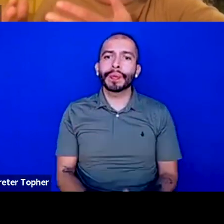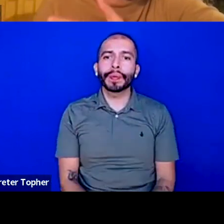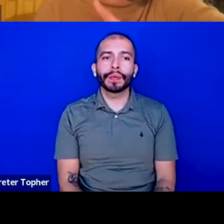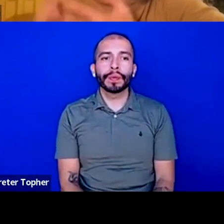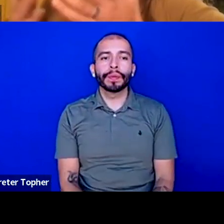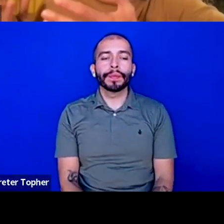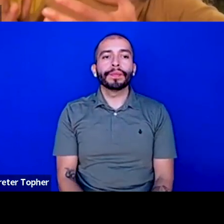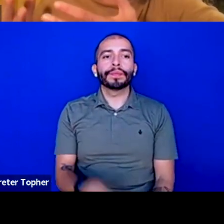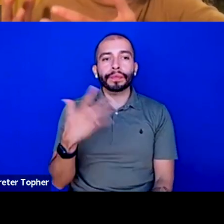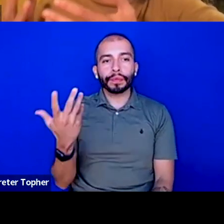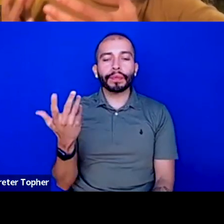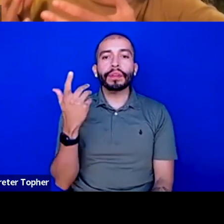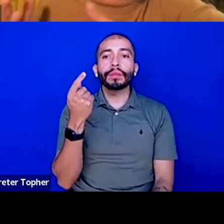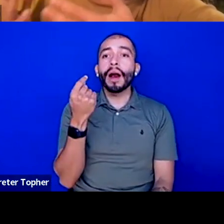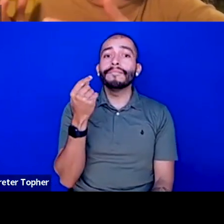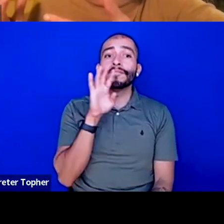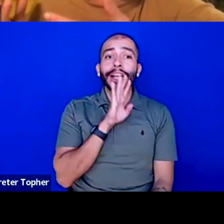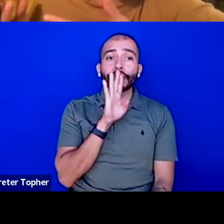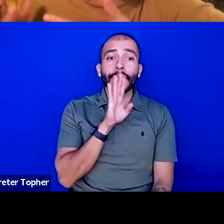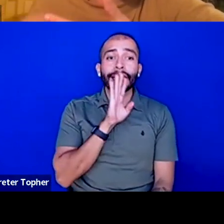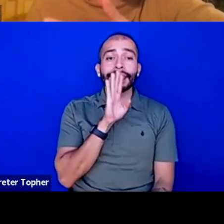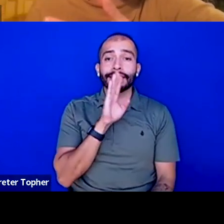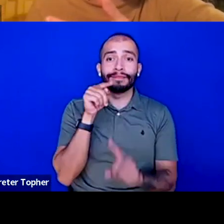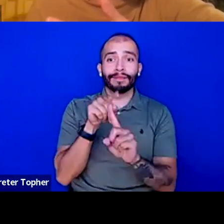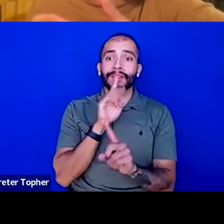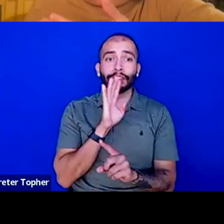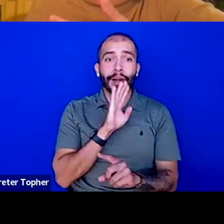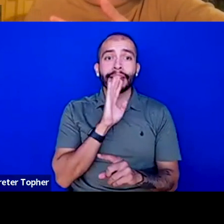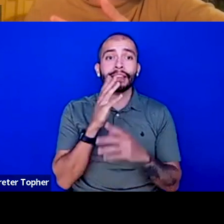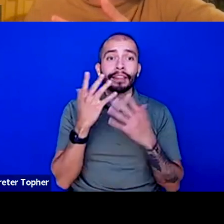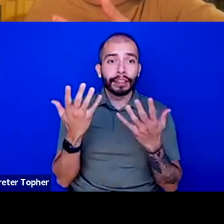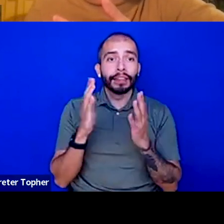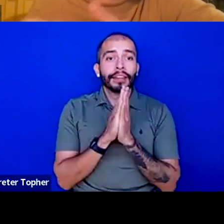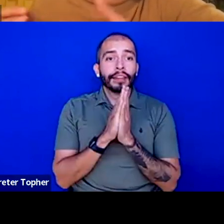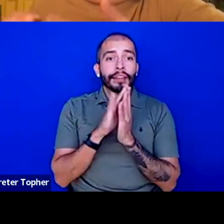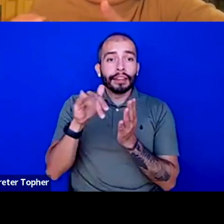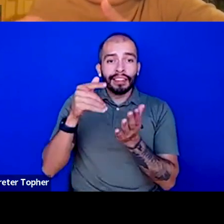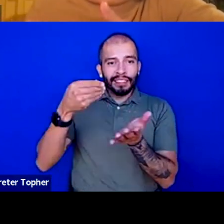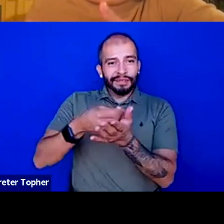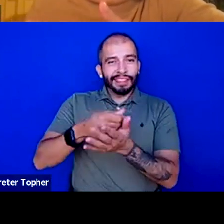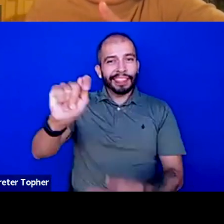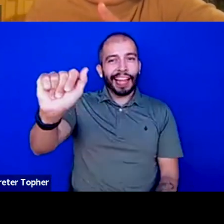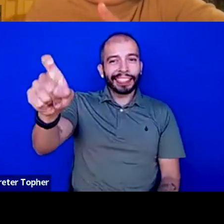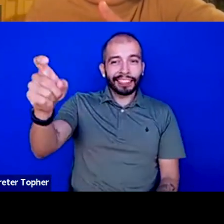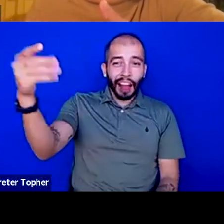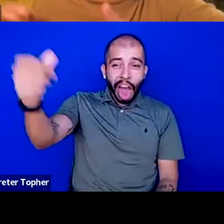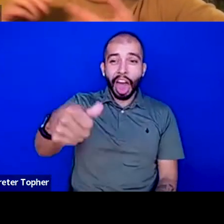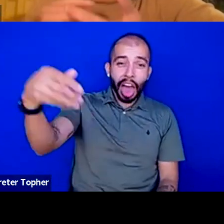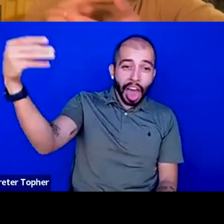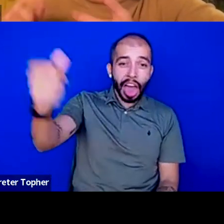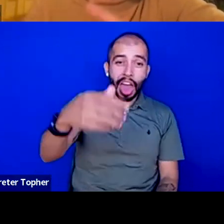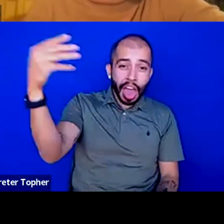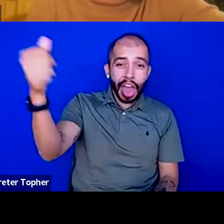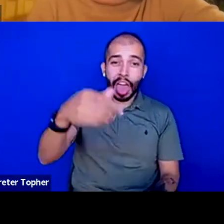is a federal taxpayer, this is a taxpayer funded program, right? That isn't actually letting us know how that money is